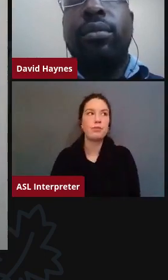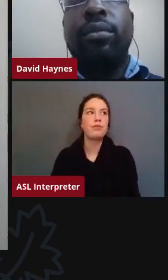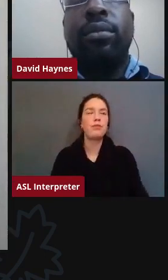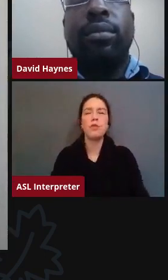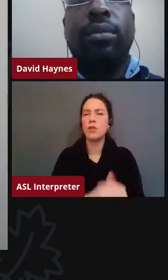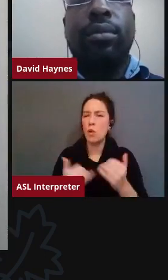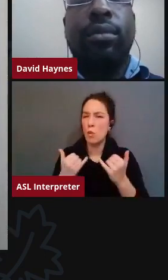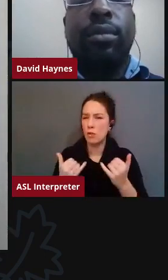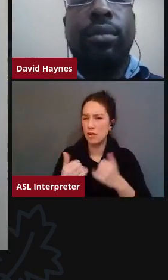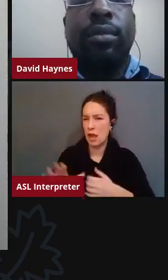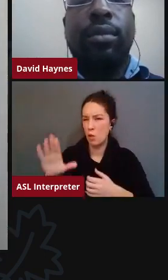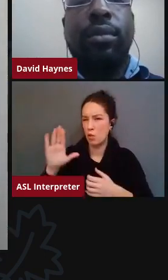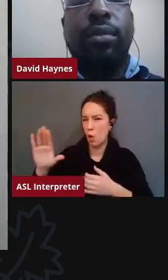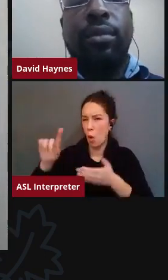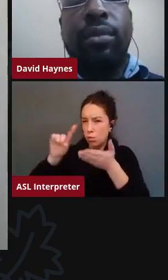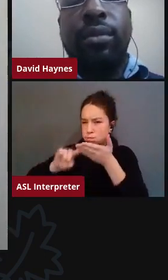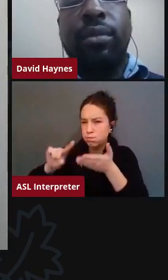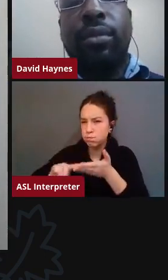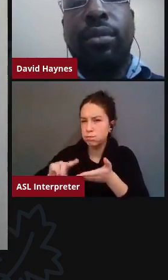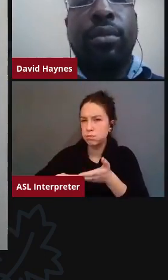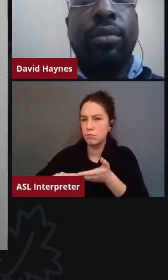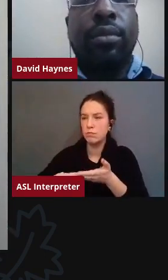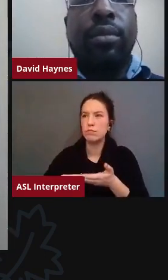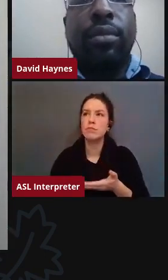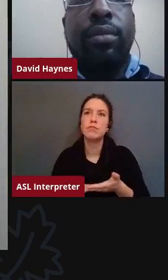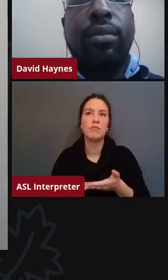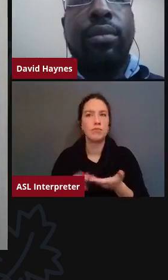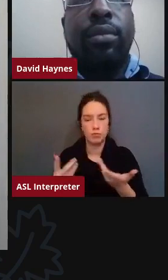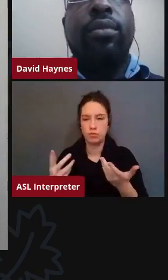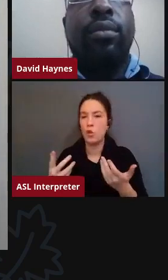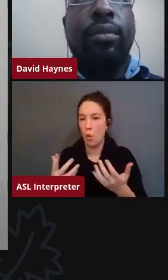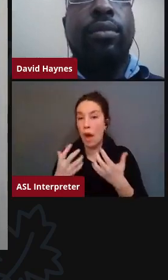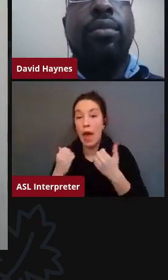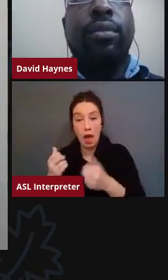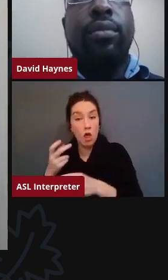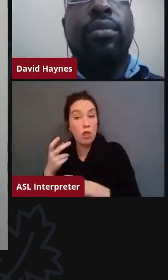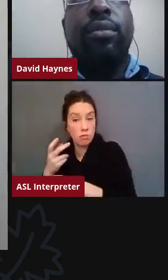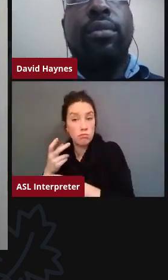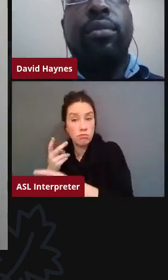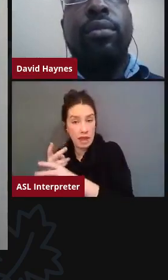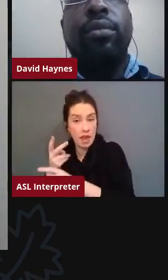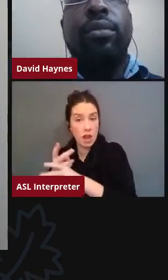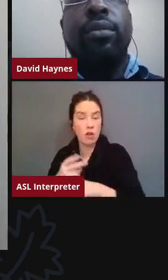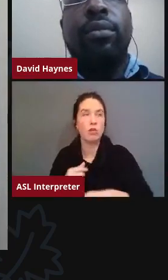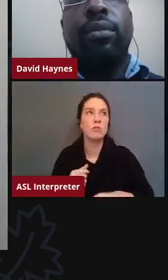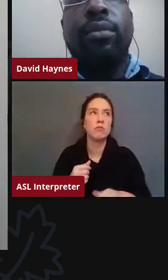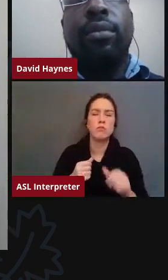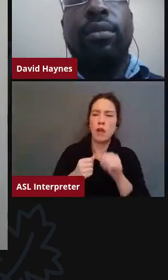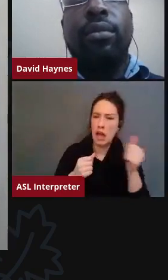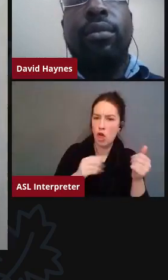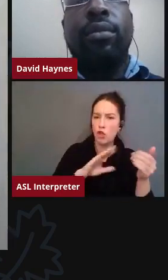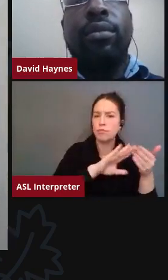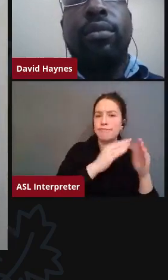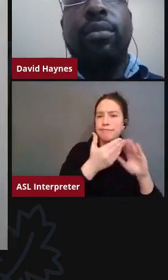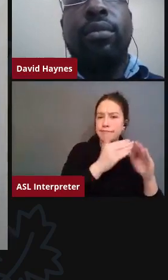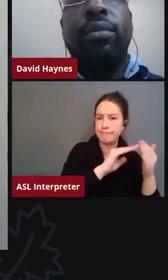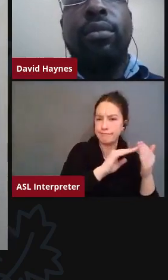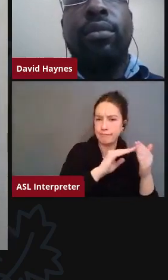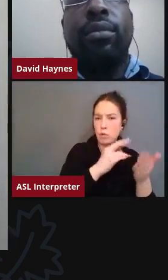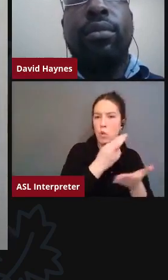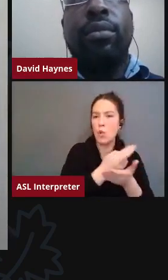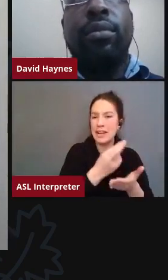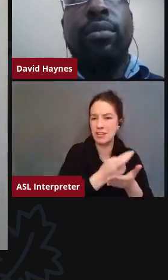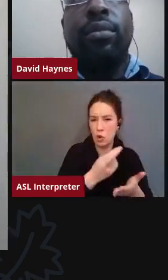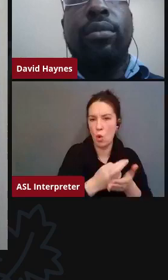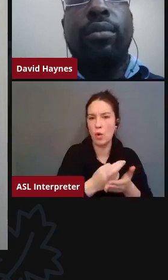looking at, for instance, distance from healthcare and other community resources, are very structural